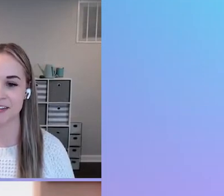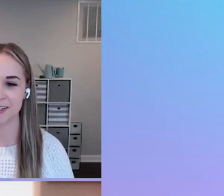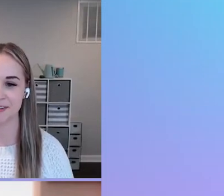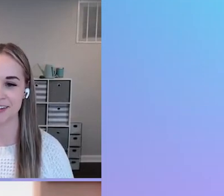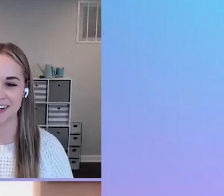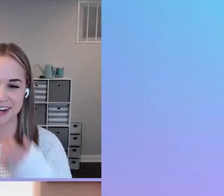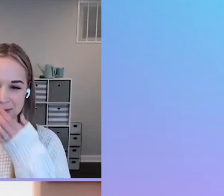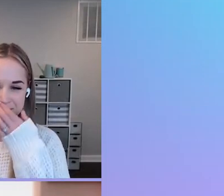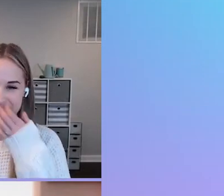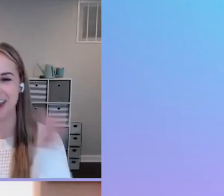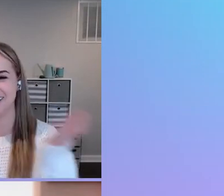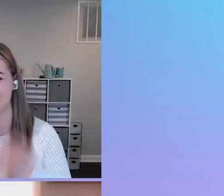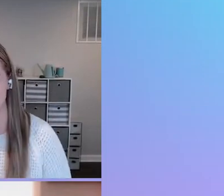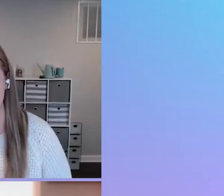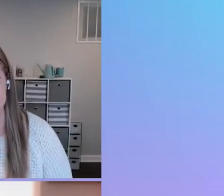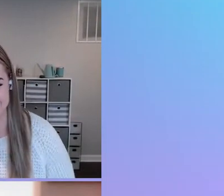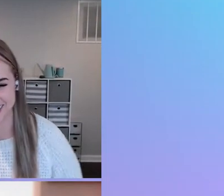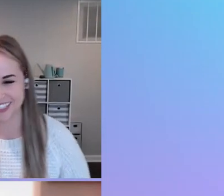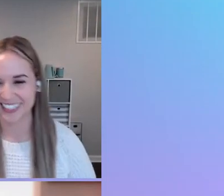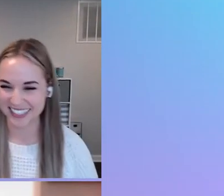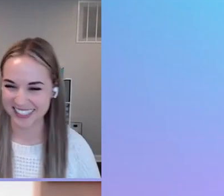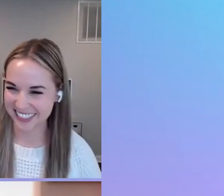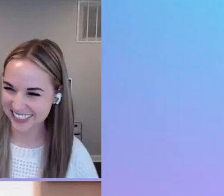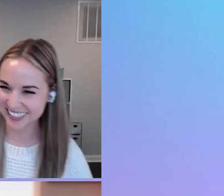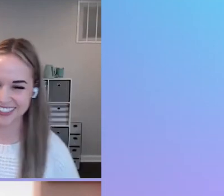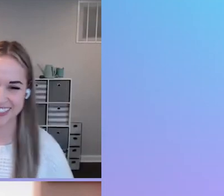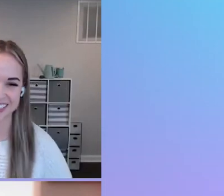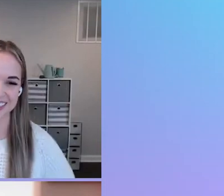I'll take this one. Yeah, they're not.